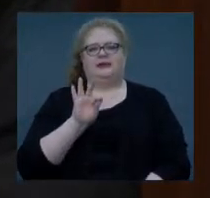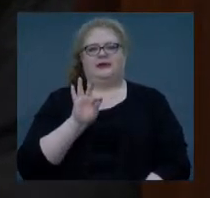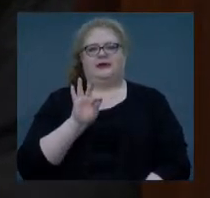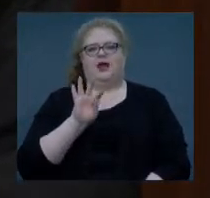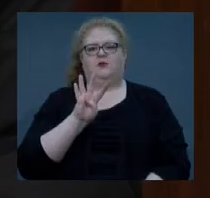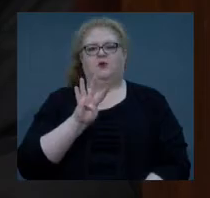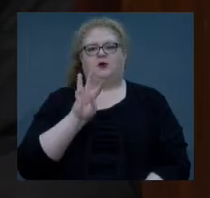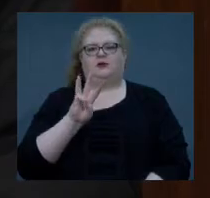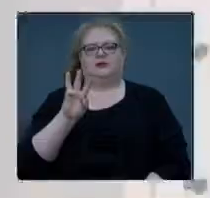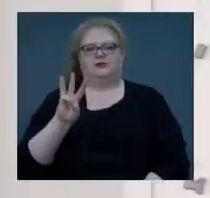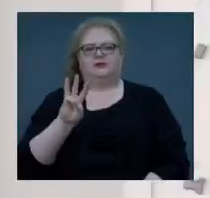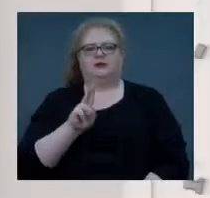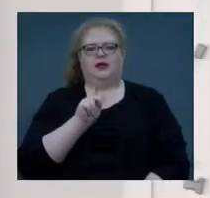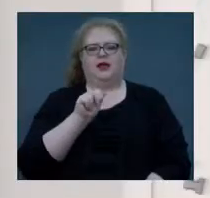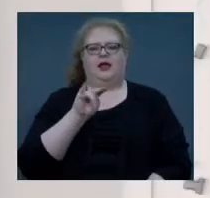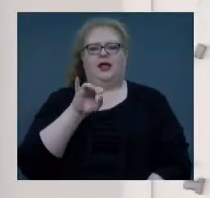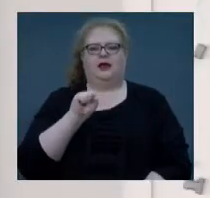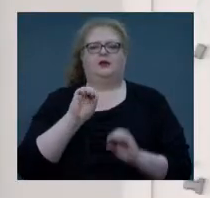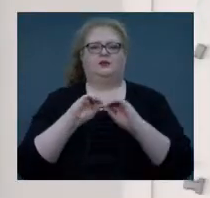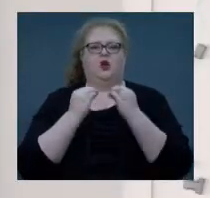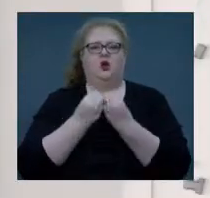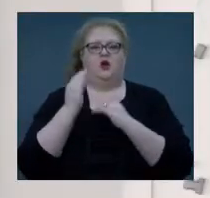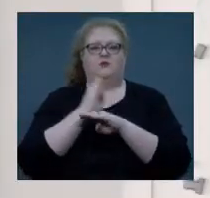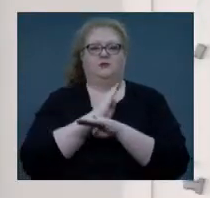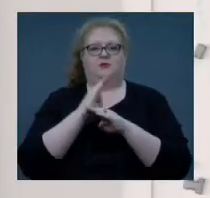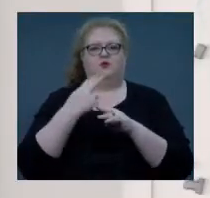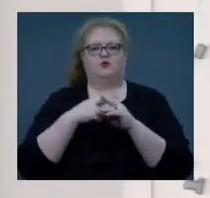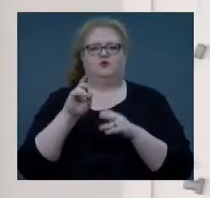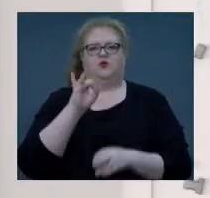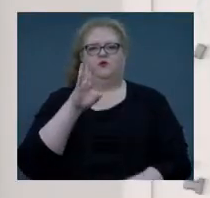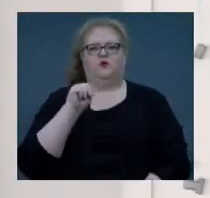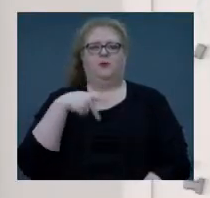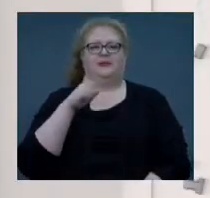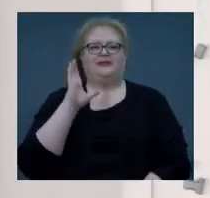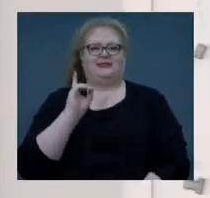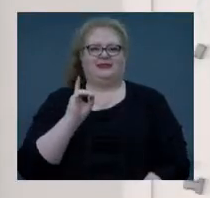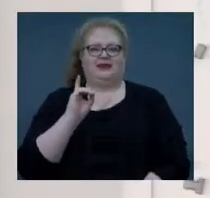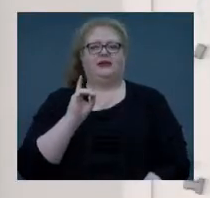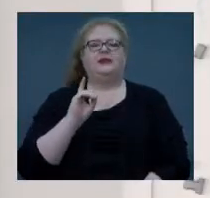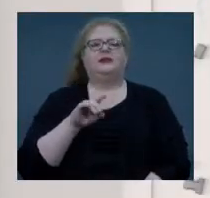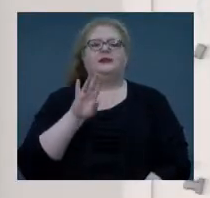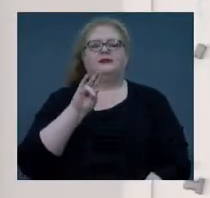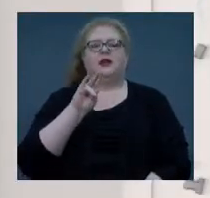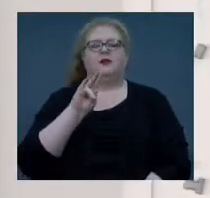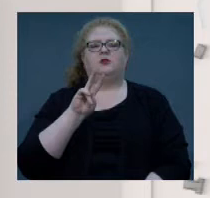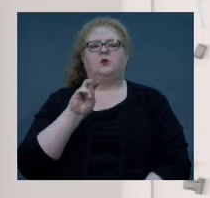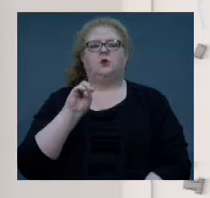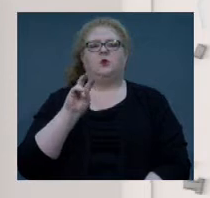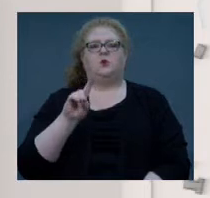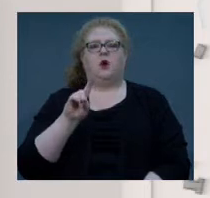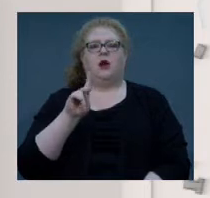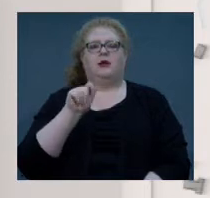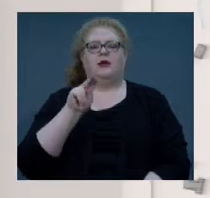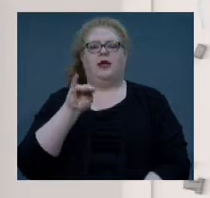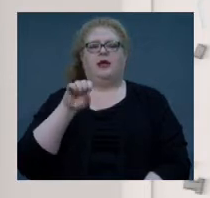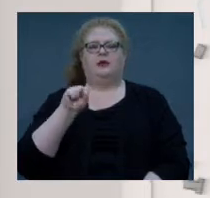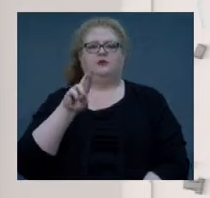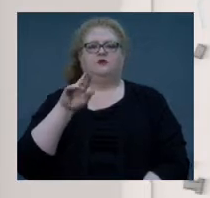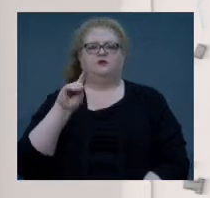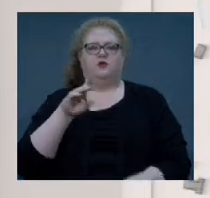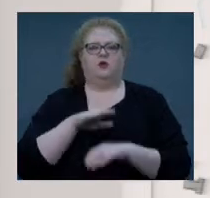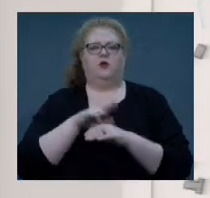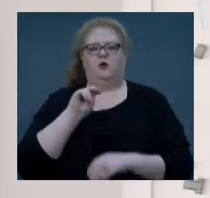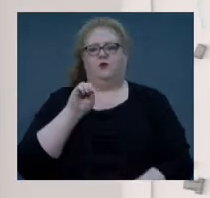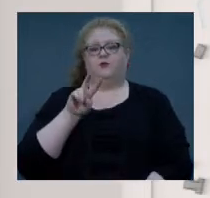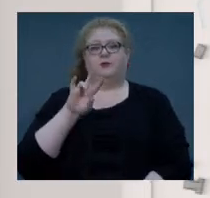Z-9466, Canis Office Building, short form PCD, located at 17201 Canis Road. On November